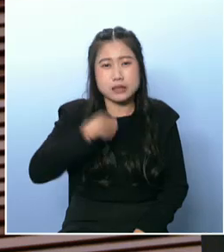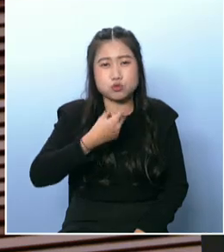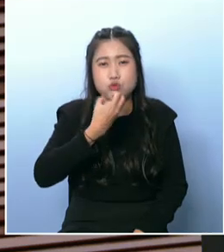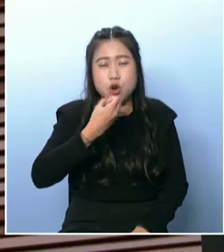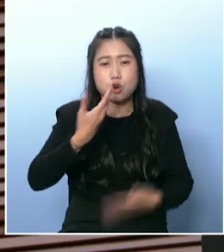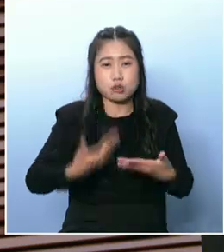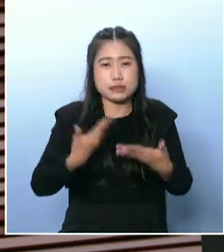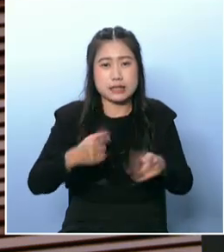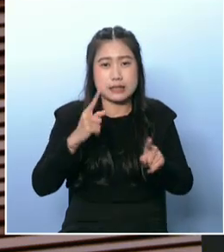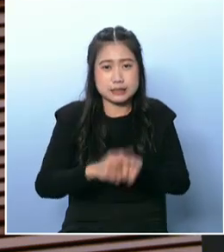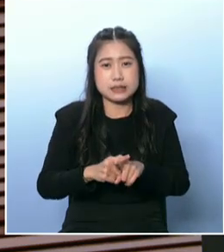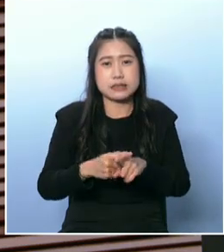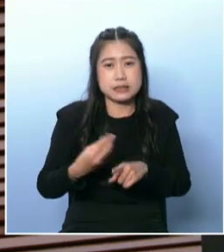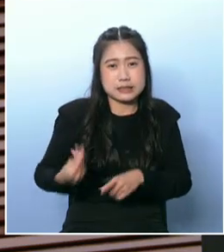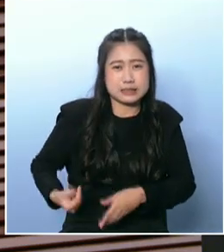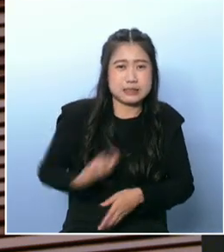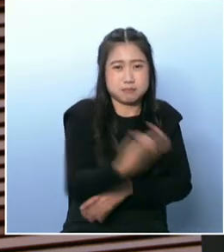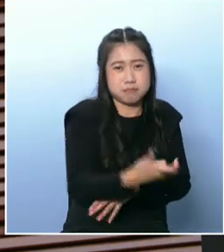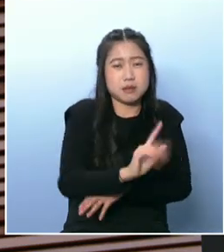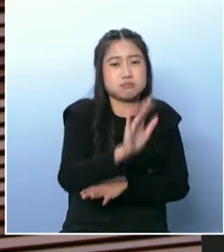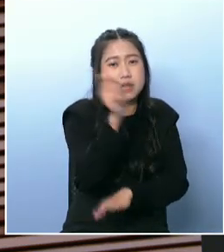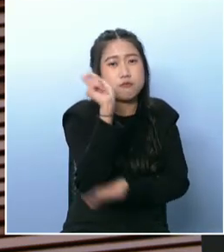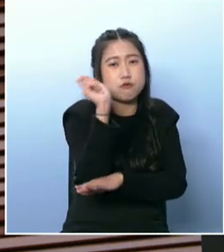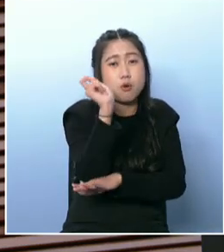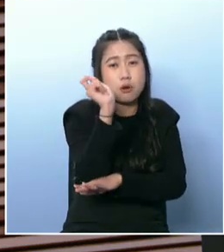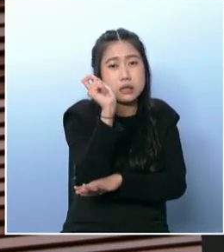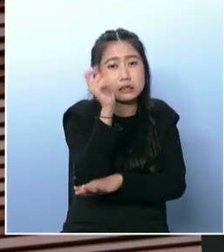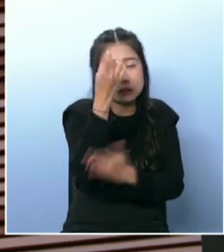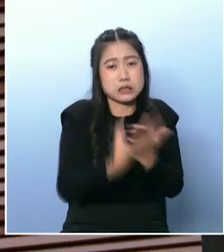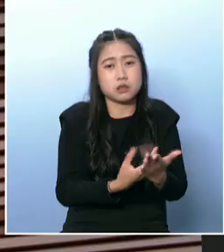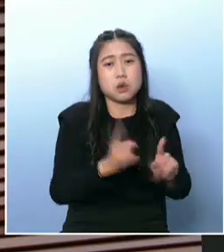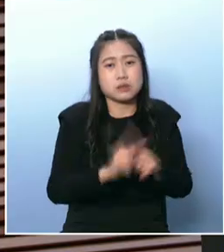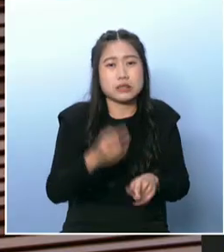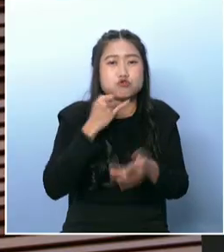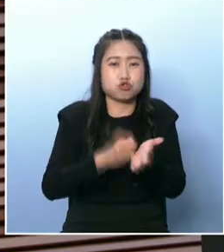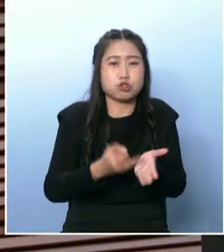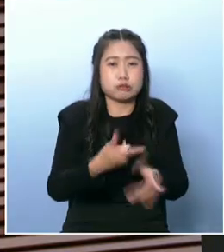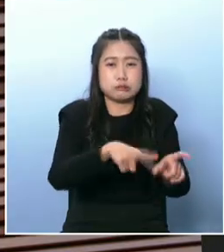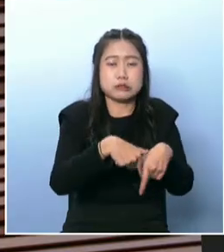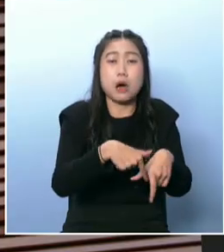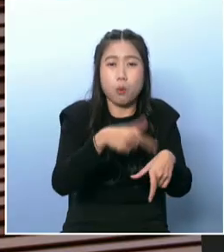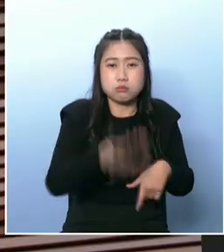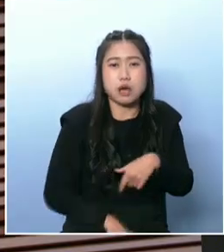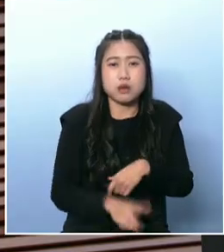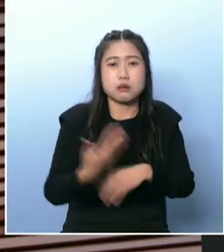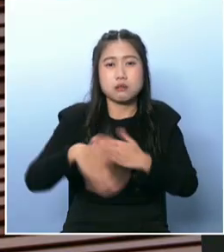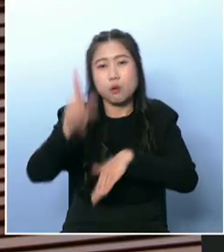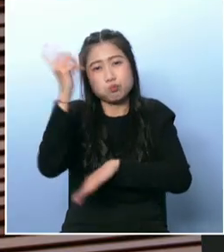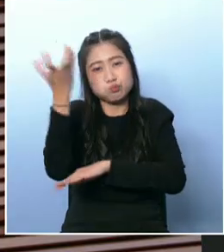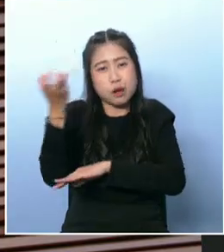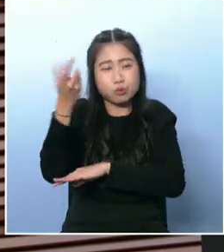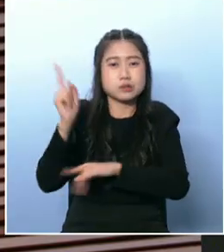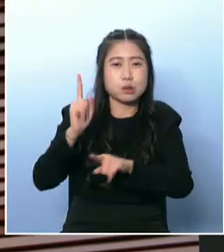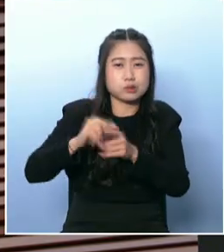Kong, we do understand that we have a non-contributory system in Hong Kong and we have a low tax